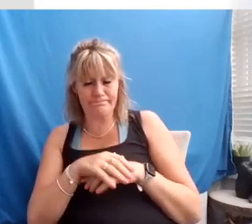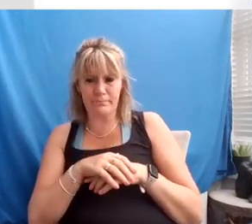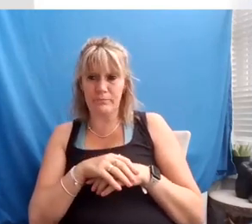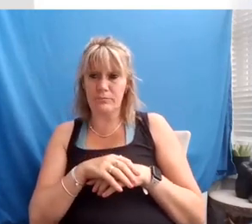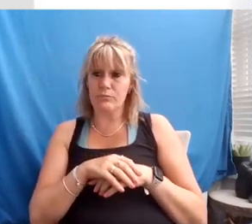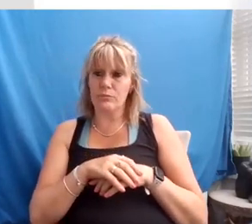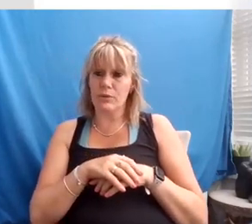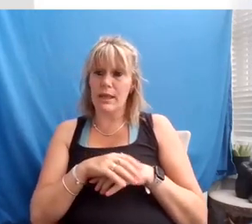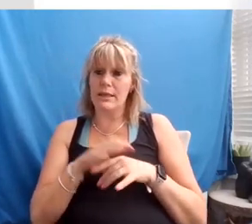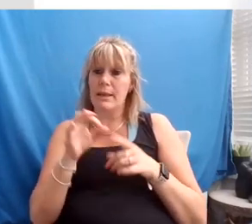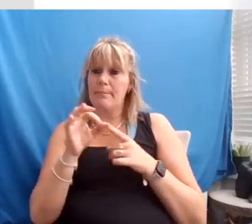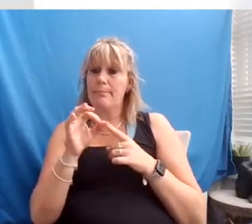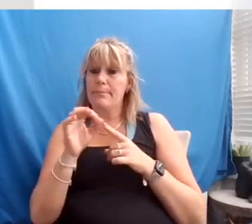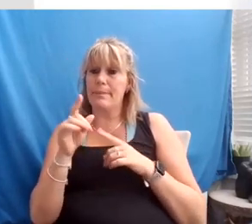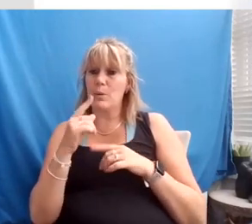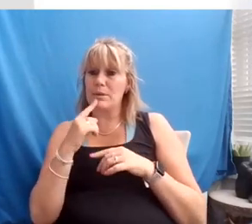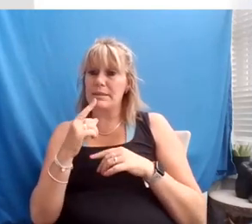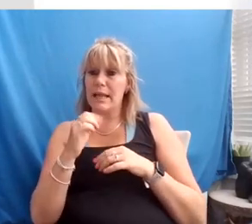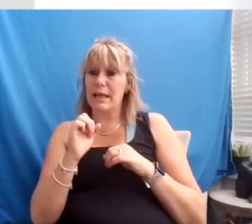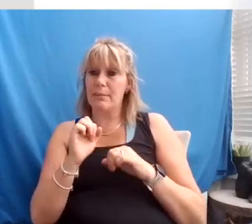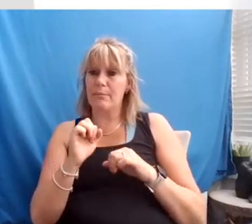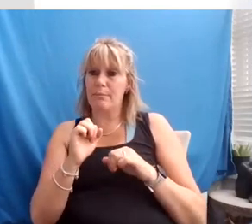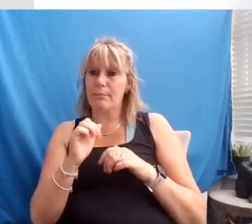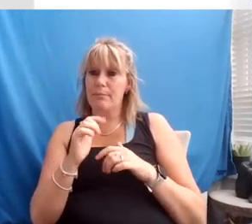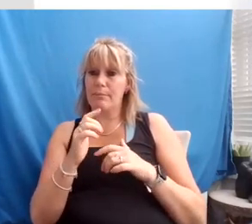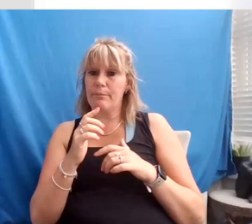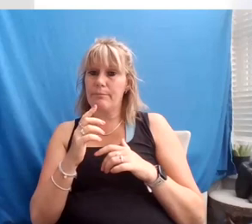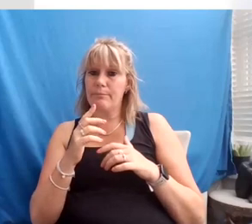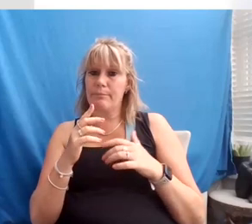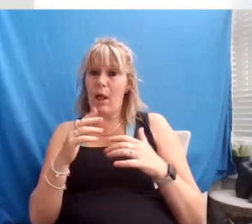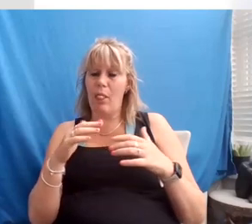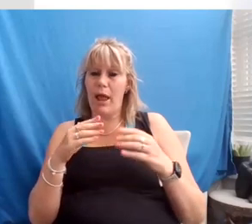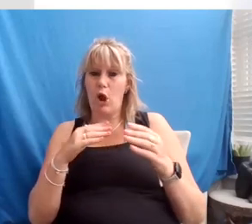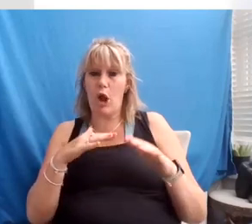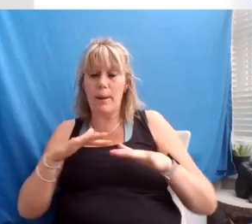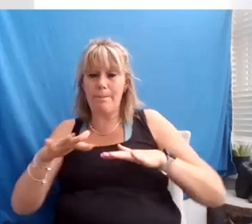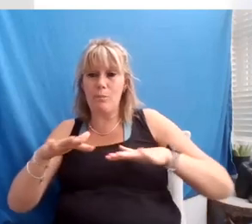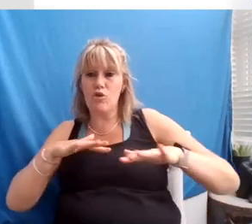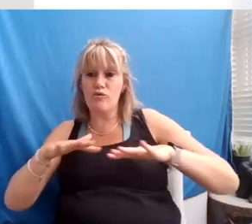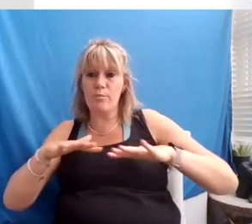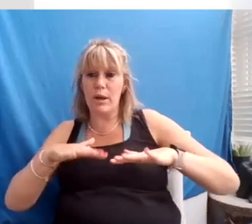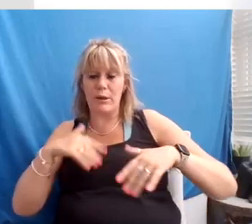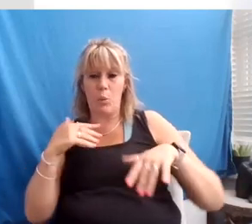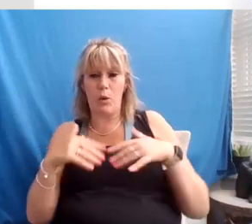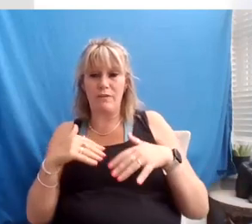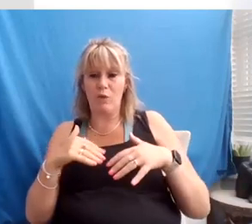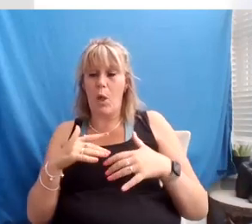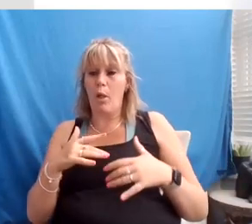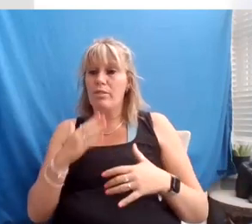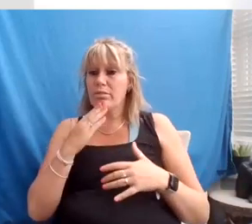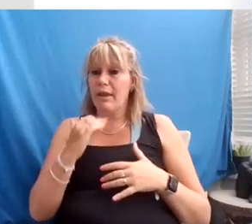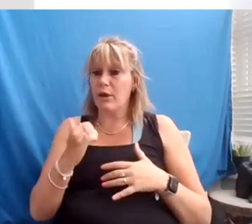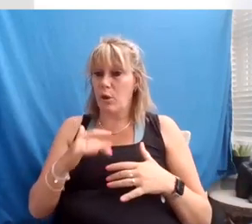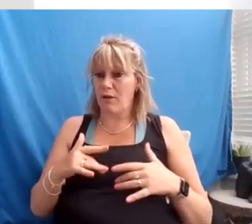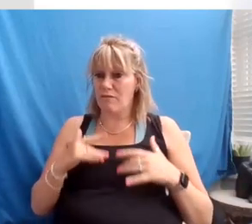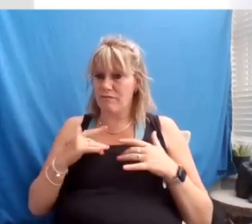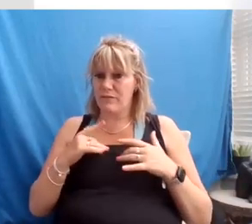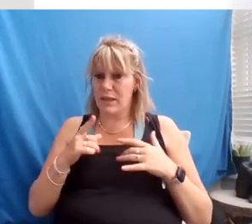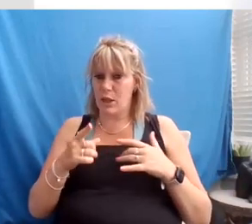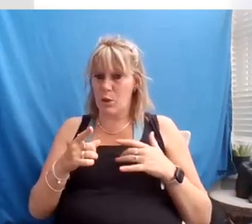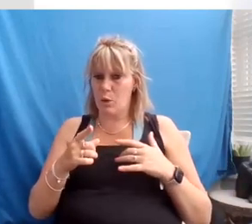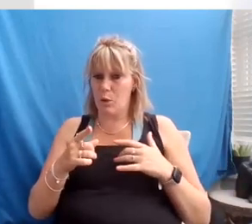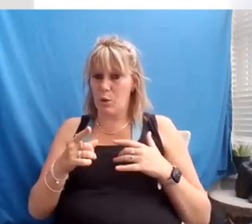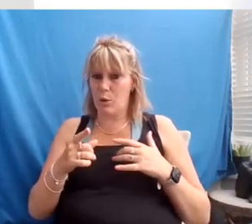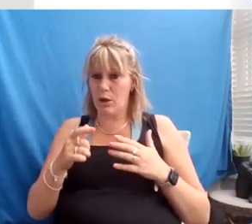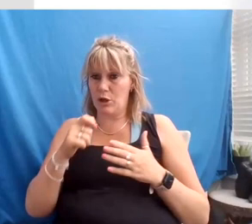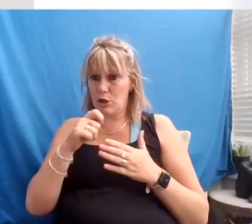was like Pippa was saying about the movement. It's wonderful. So thank you very much for that, Pippa. I find it very, it's one of those things where sort of note to self,